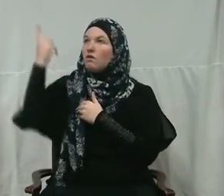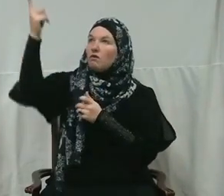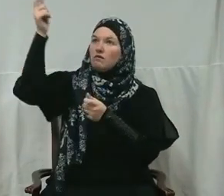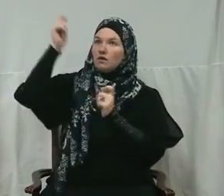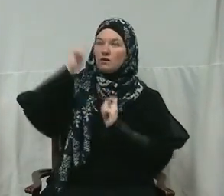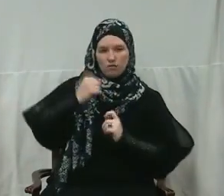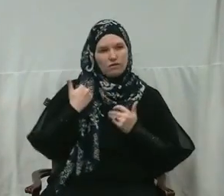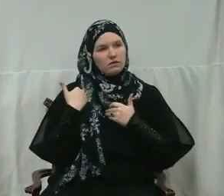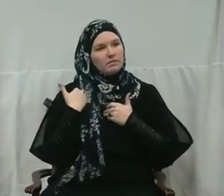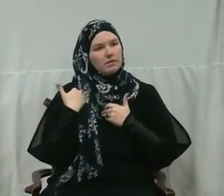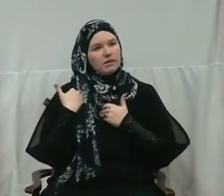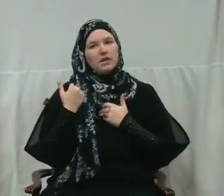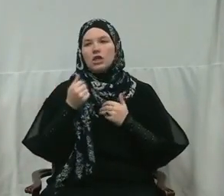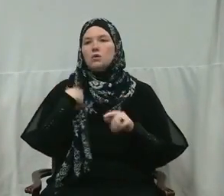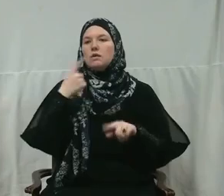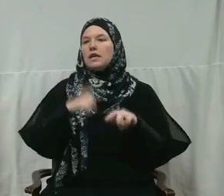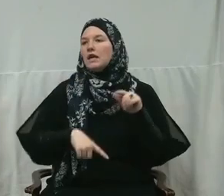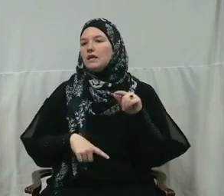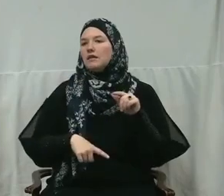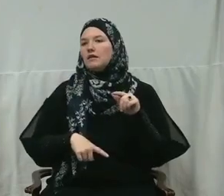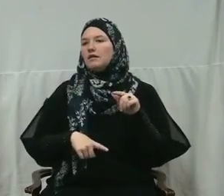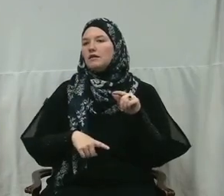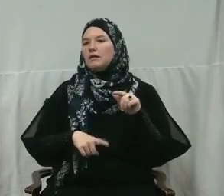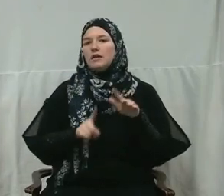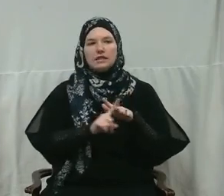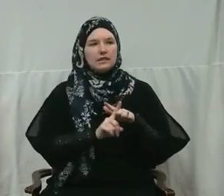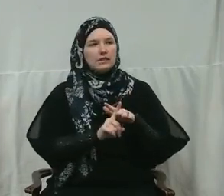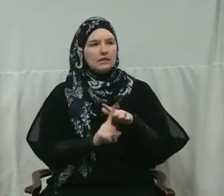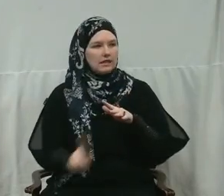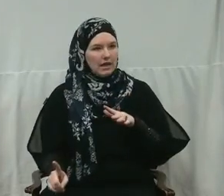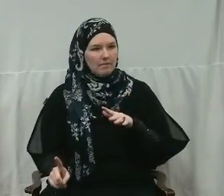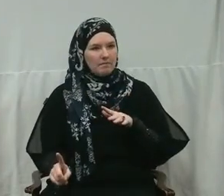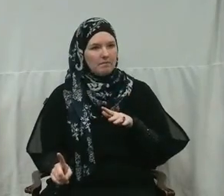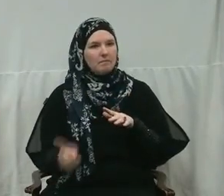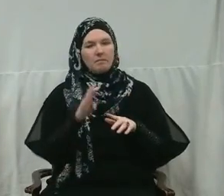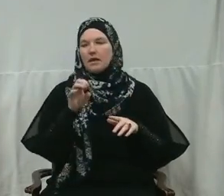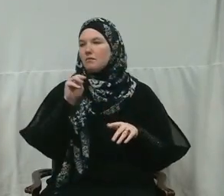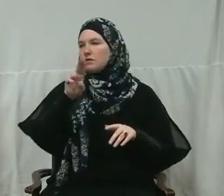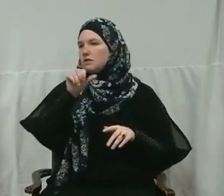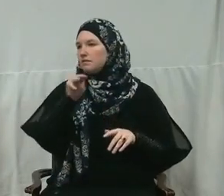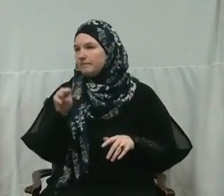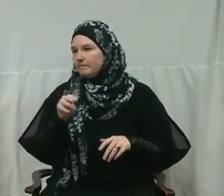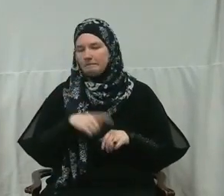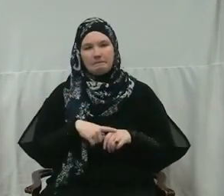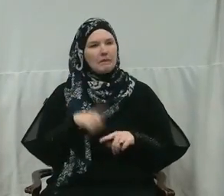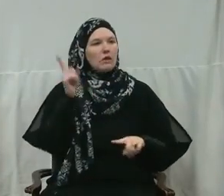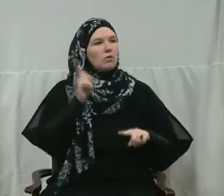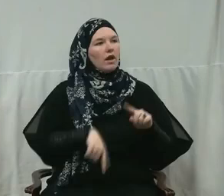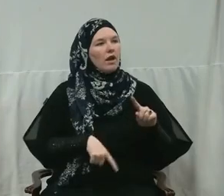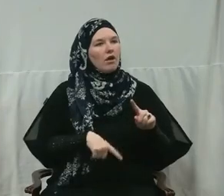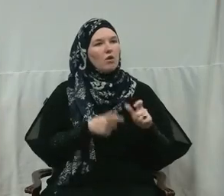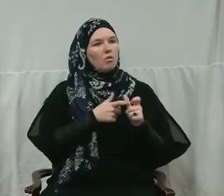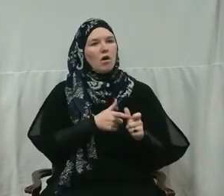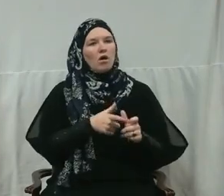So you cannot escape being a Muslim. You cannot run away from